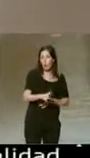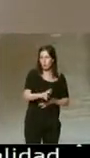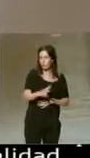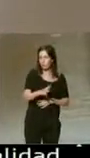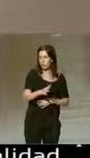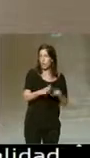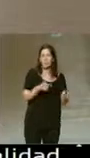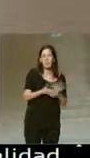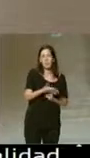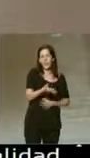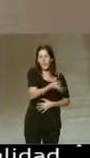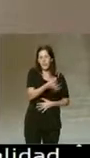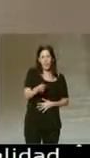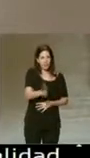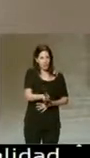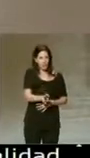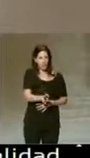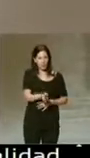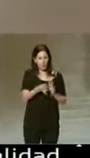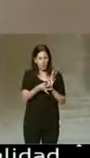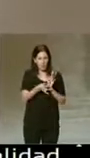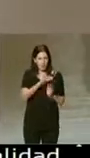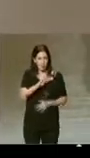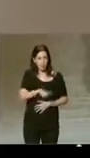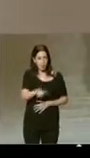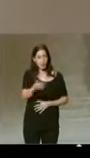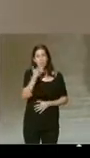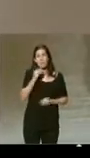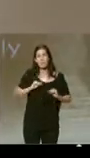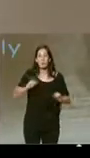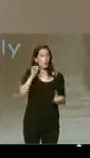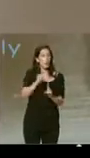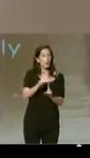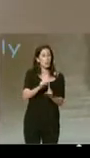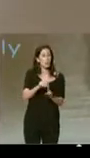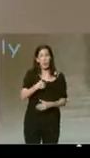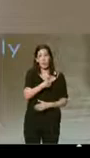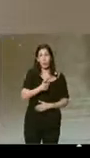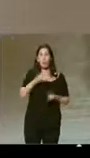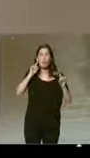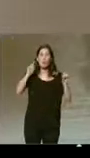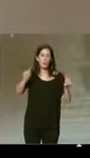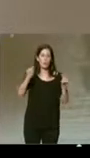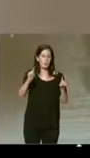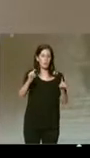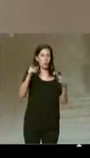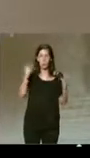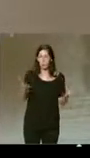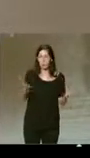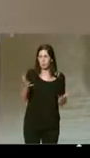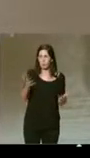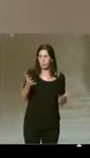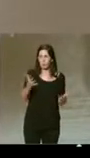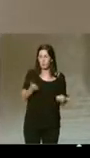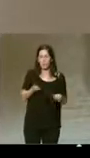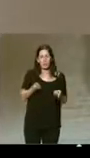degree in 5 years, and you actually have 4-year courses. Well, that's efficiency, not really quality. But